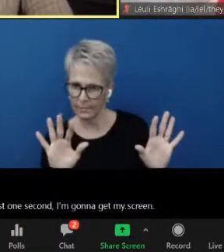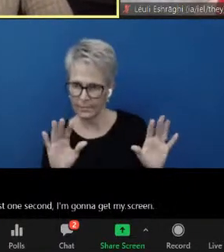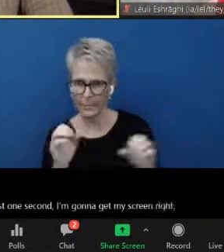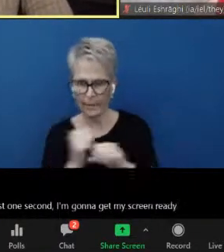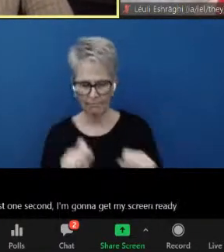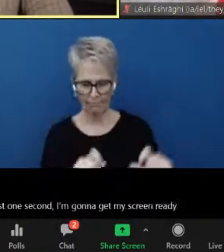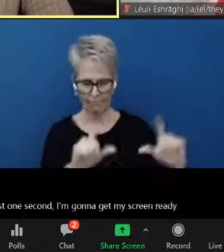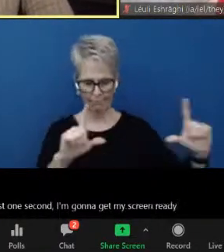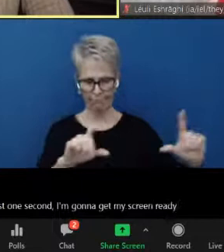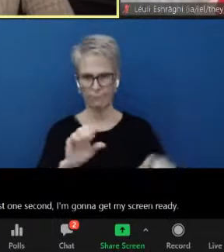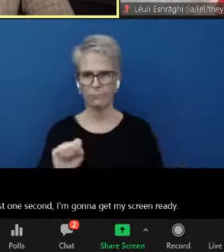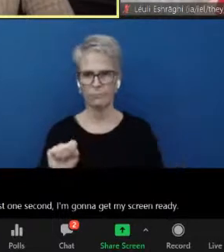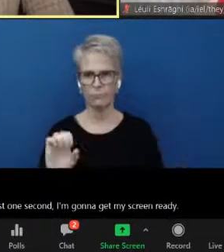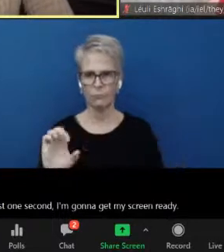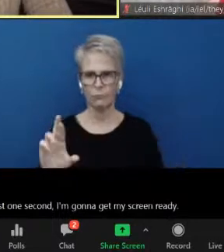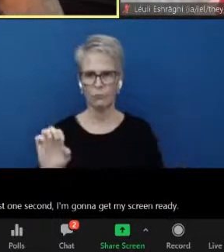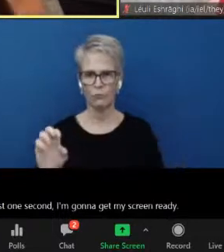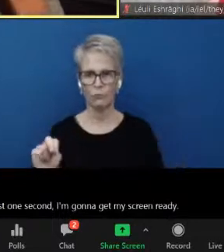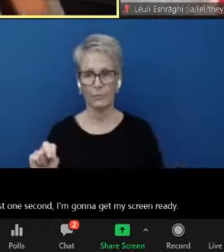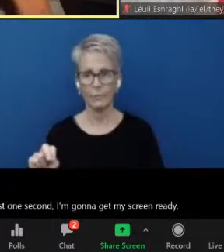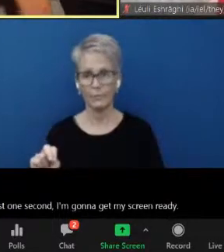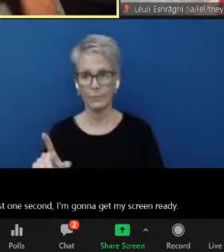screen ready.